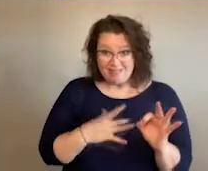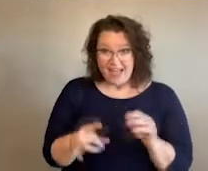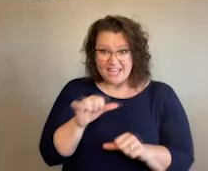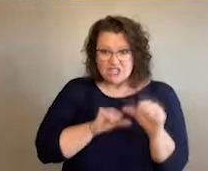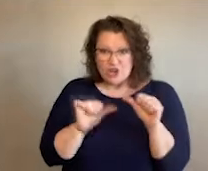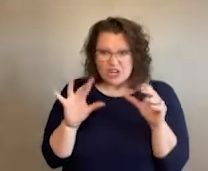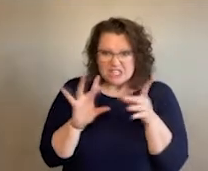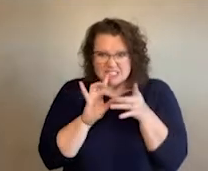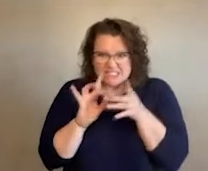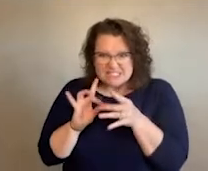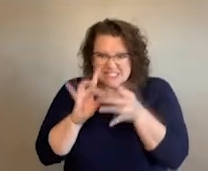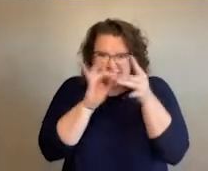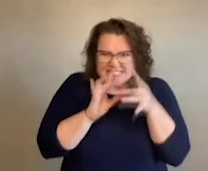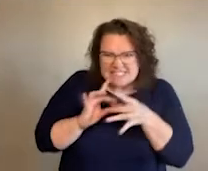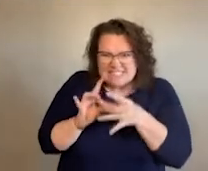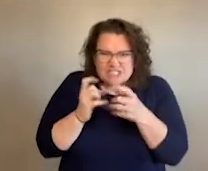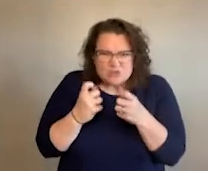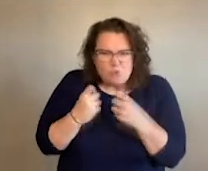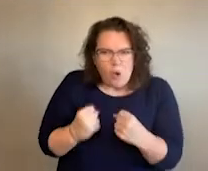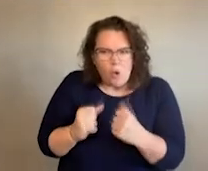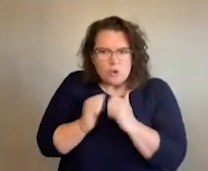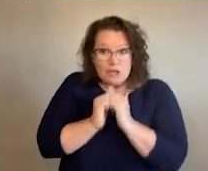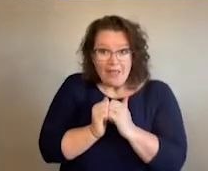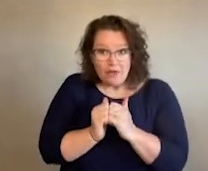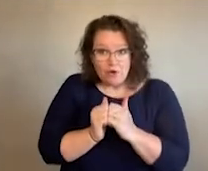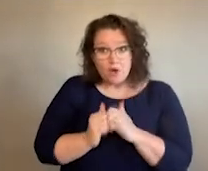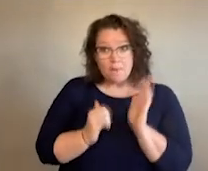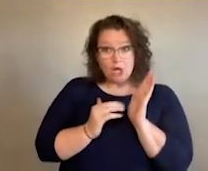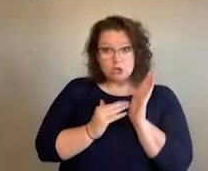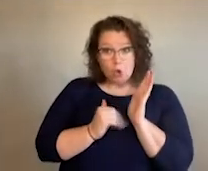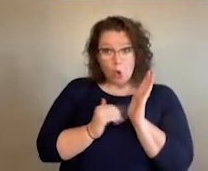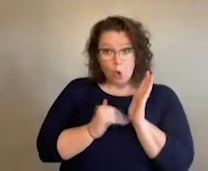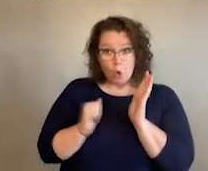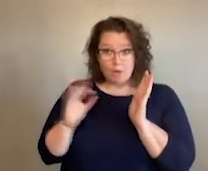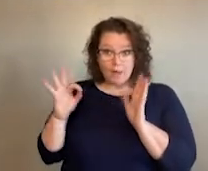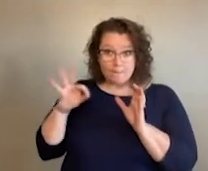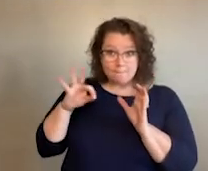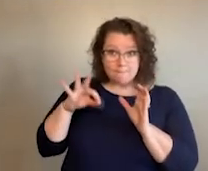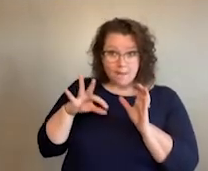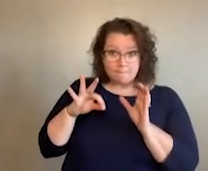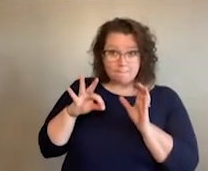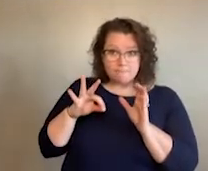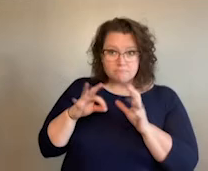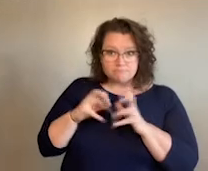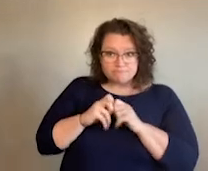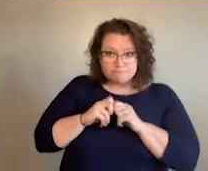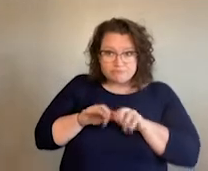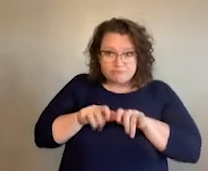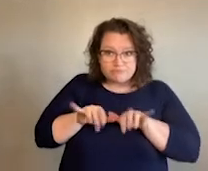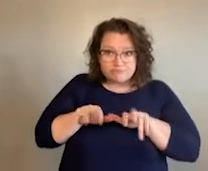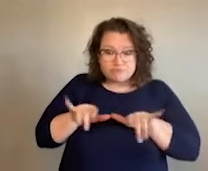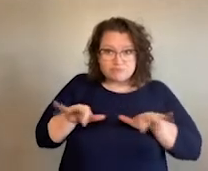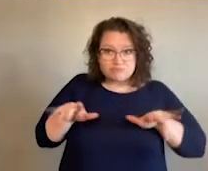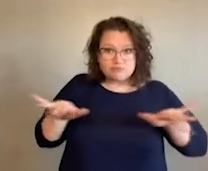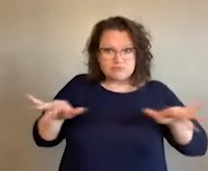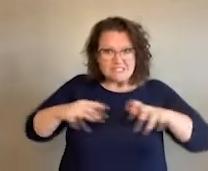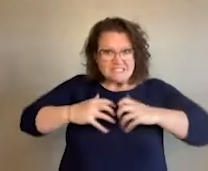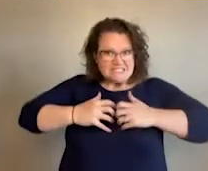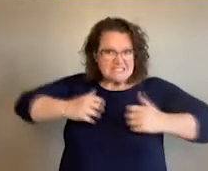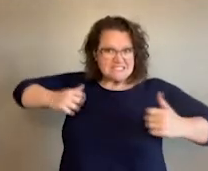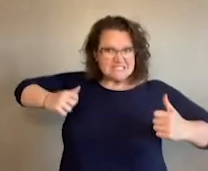water droplets just hold on really, really tight. But when you put soap in, they break apart and make the pepper move to the